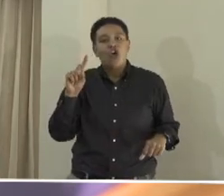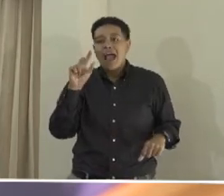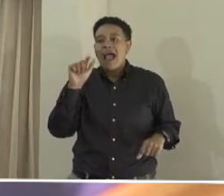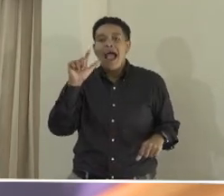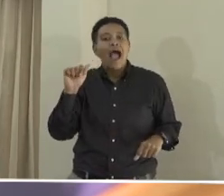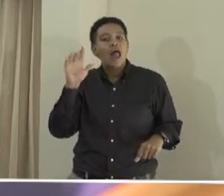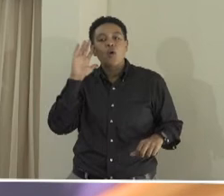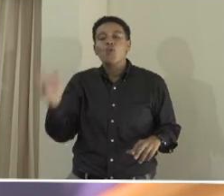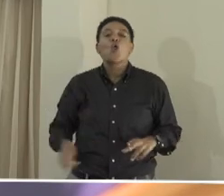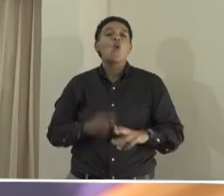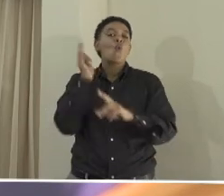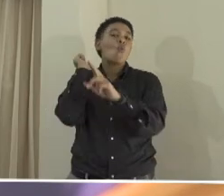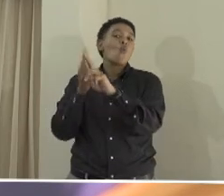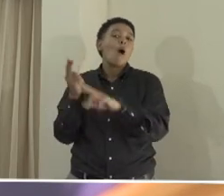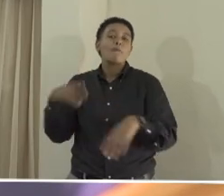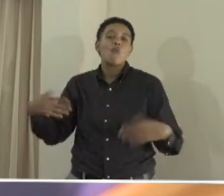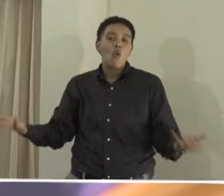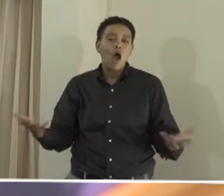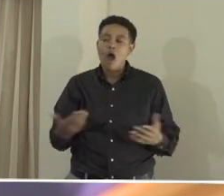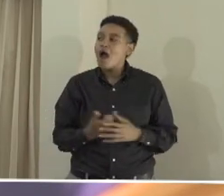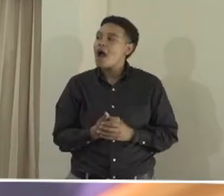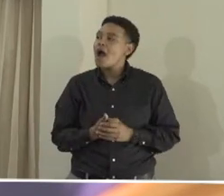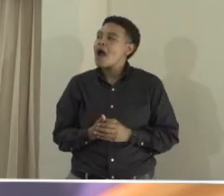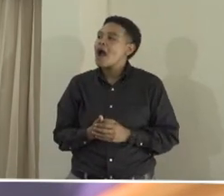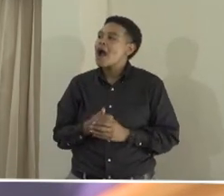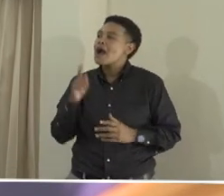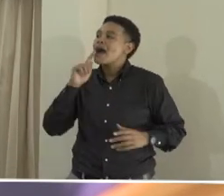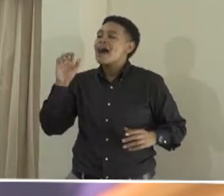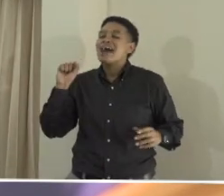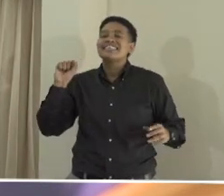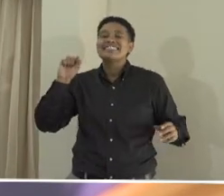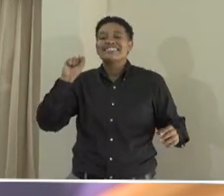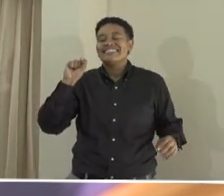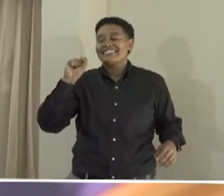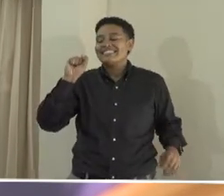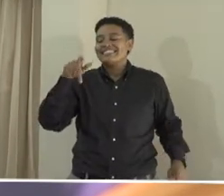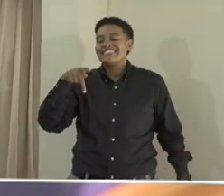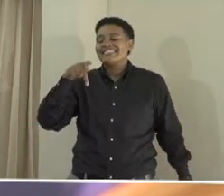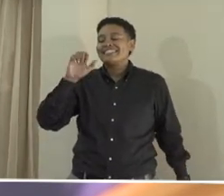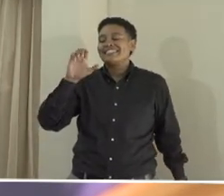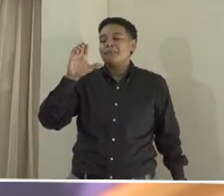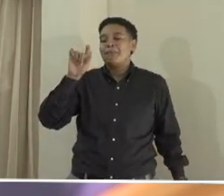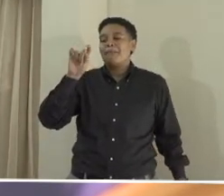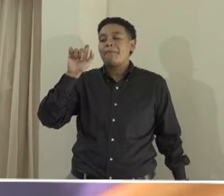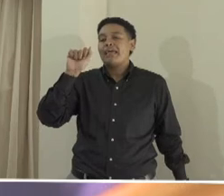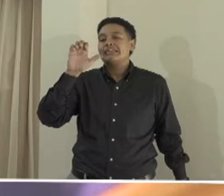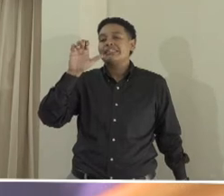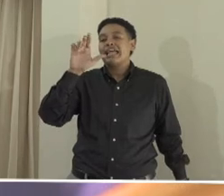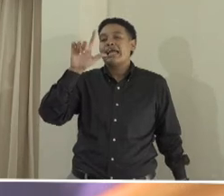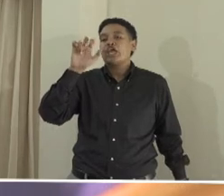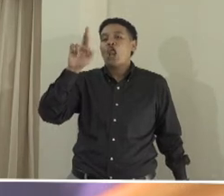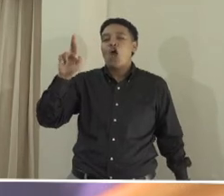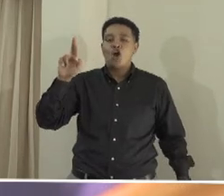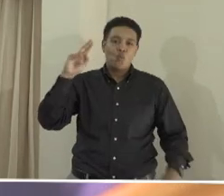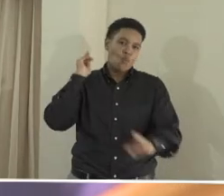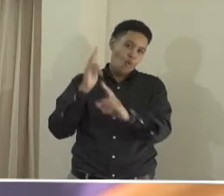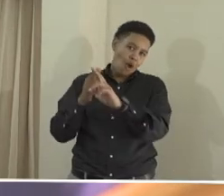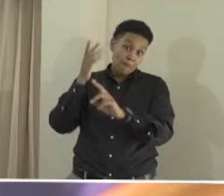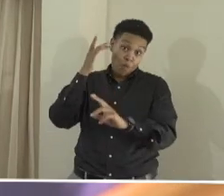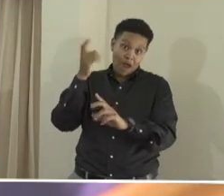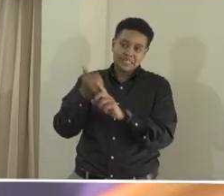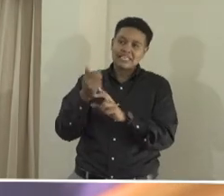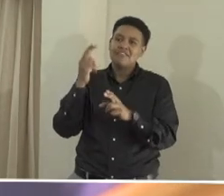It will be called a Spectacular. And this is being beamed from